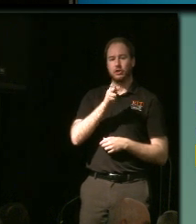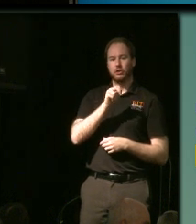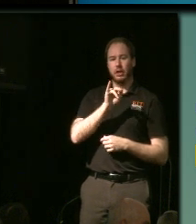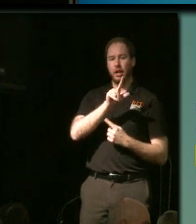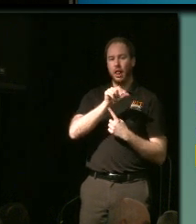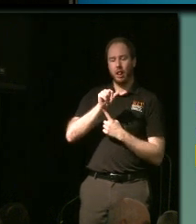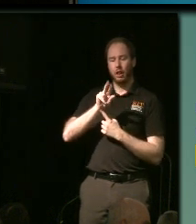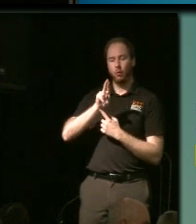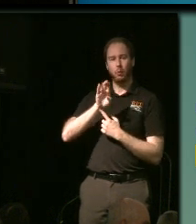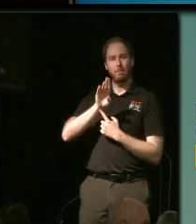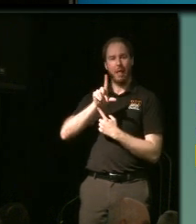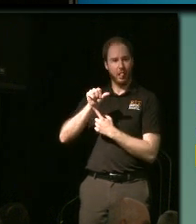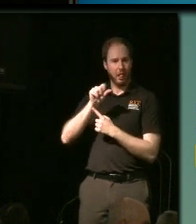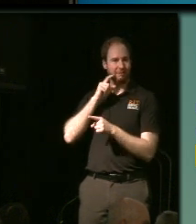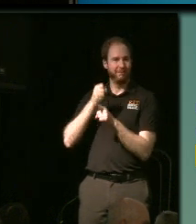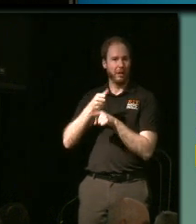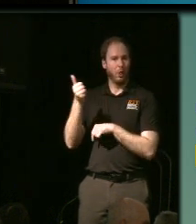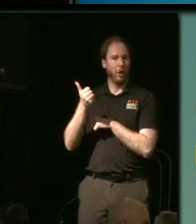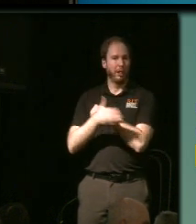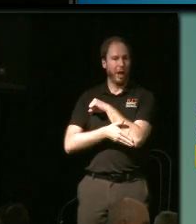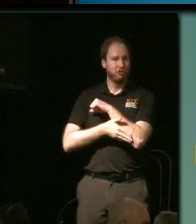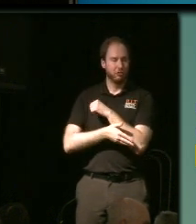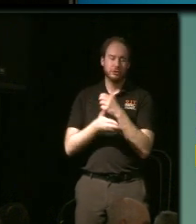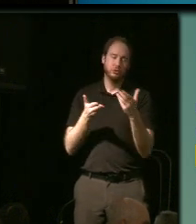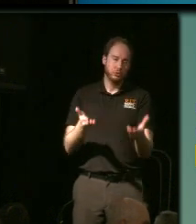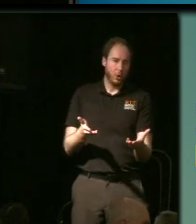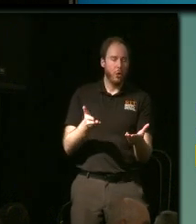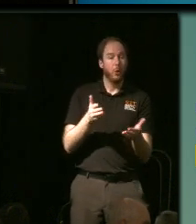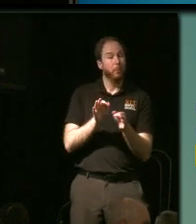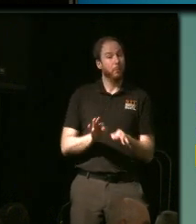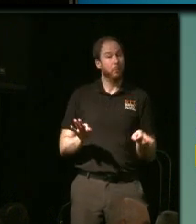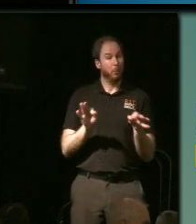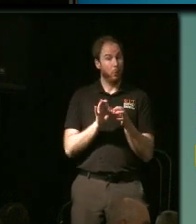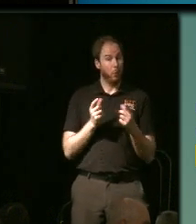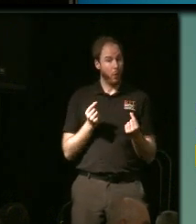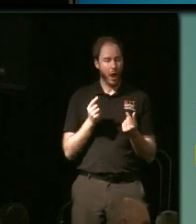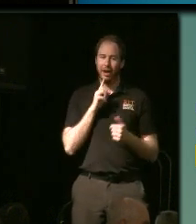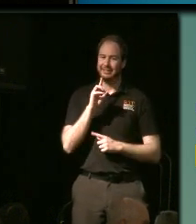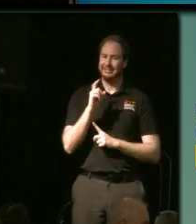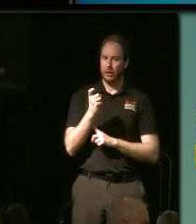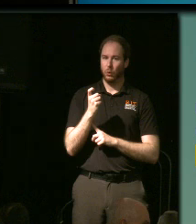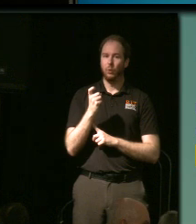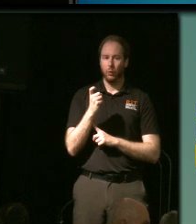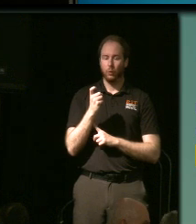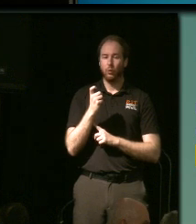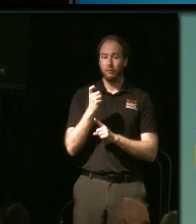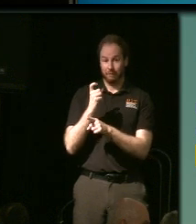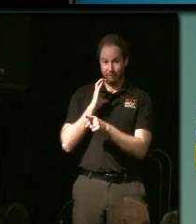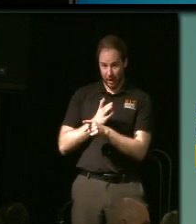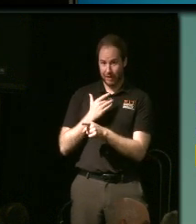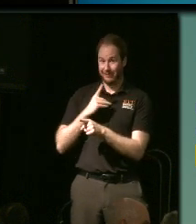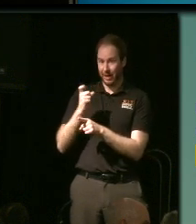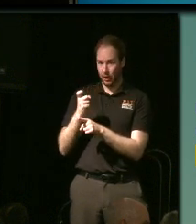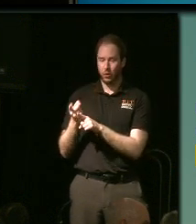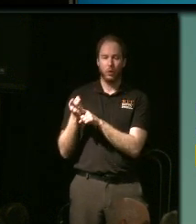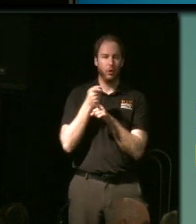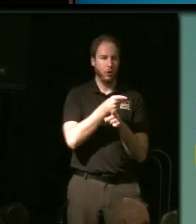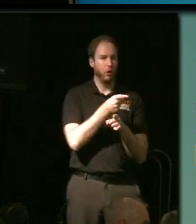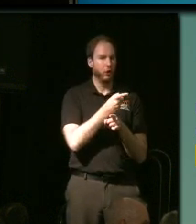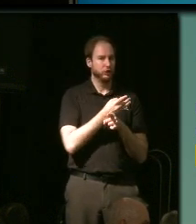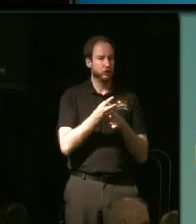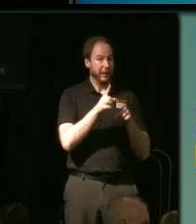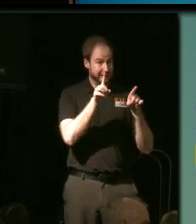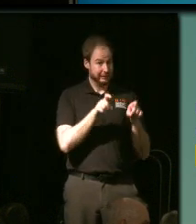So getting a diagnosis gets you to a genetic test, and then we have to ask the question, is